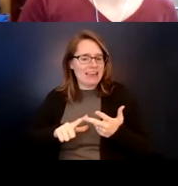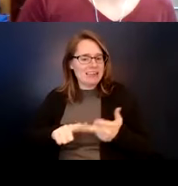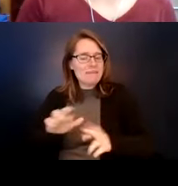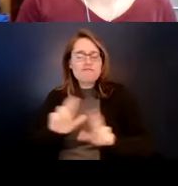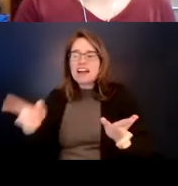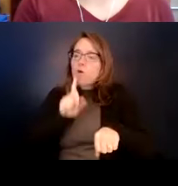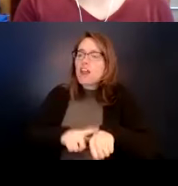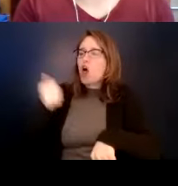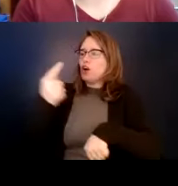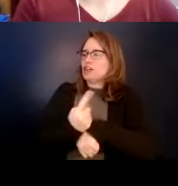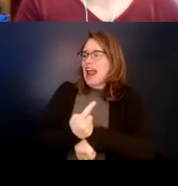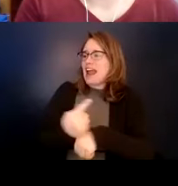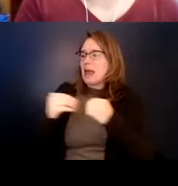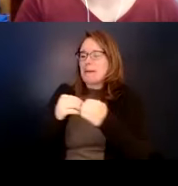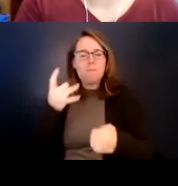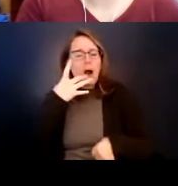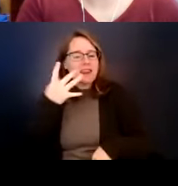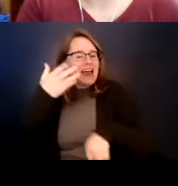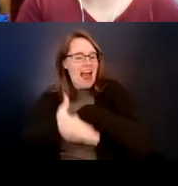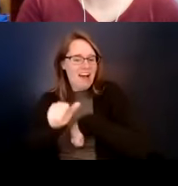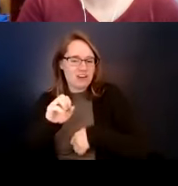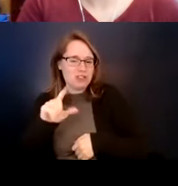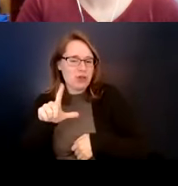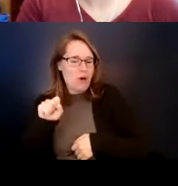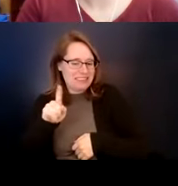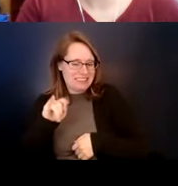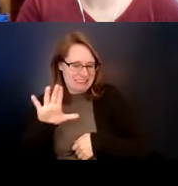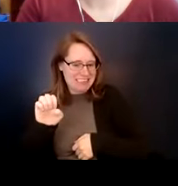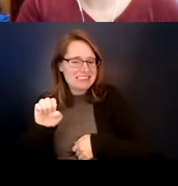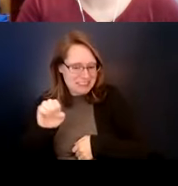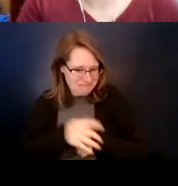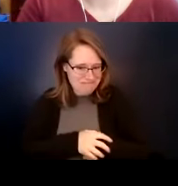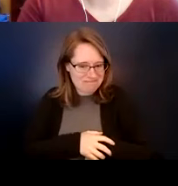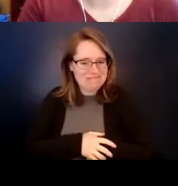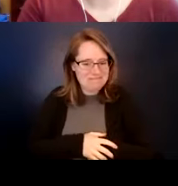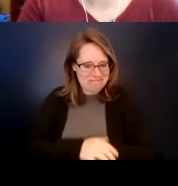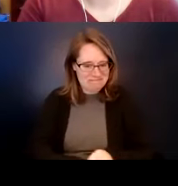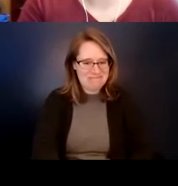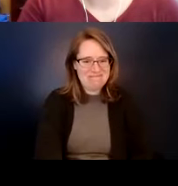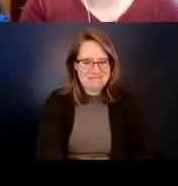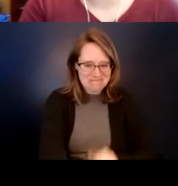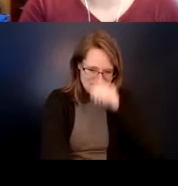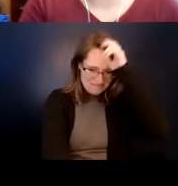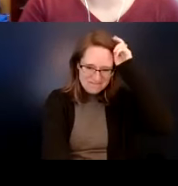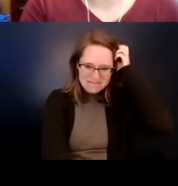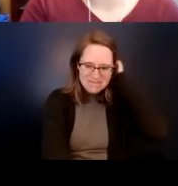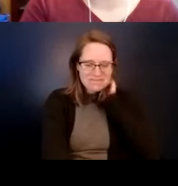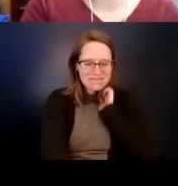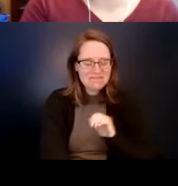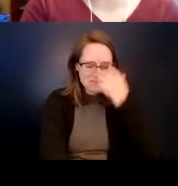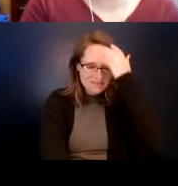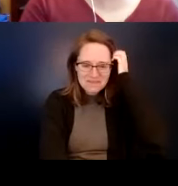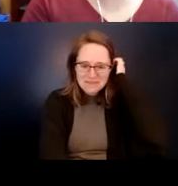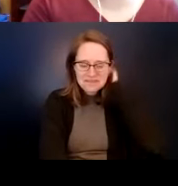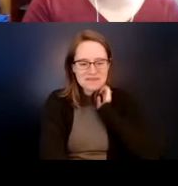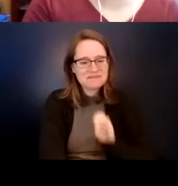brighter light after the solstice. So just go ahead and finish up submitting poll questions. I'll